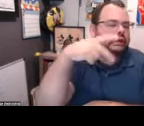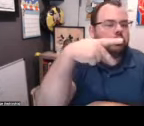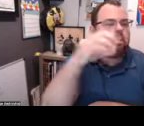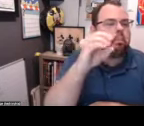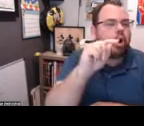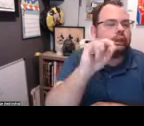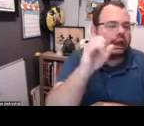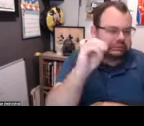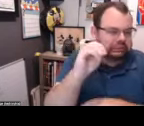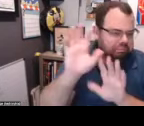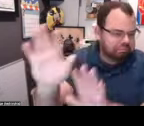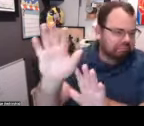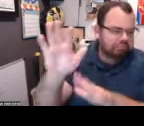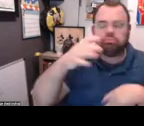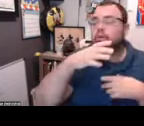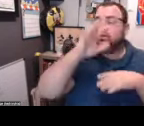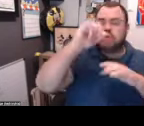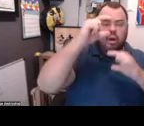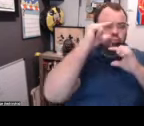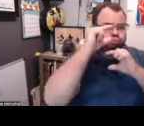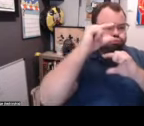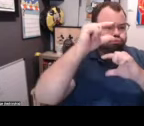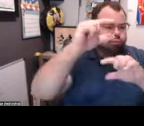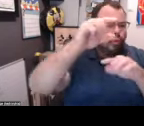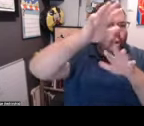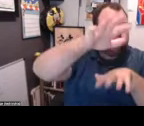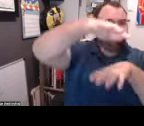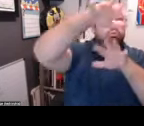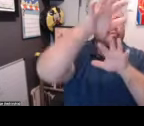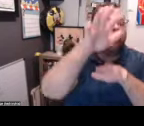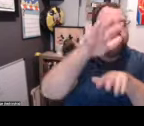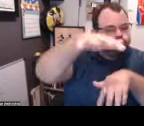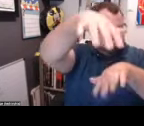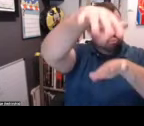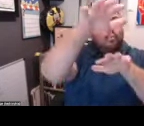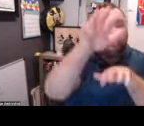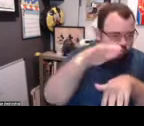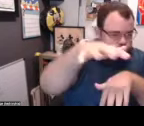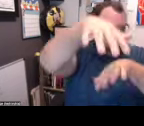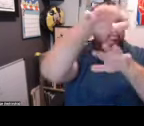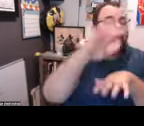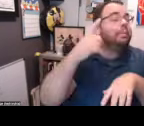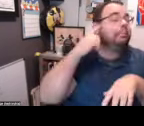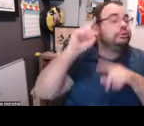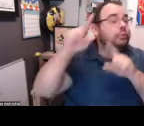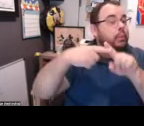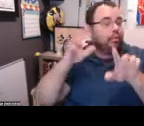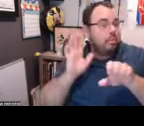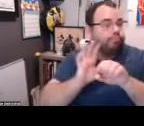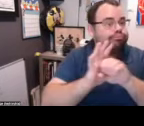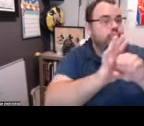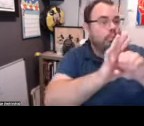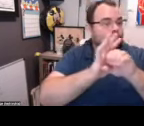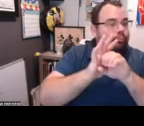has the nerves and the NAs and PAs and things like that. And it goes all the way along and it has